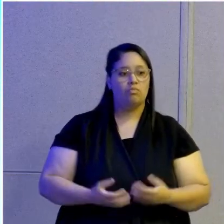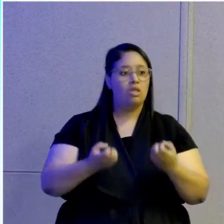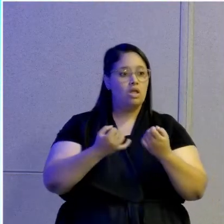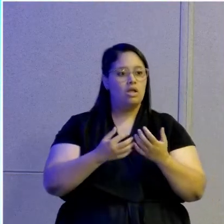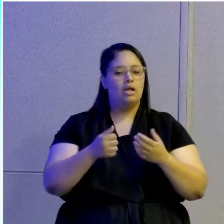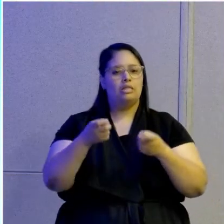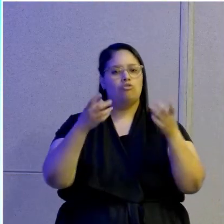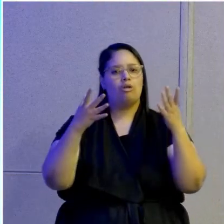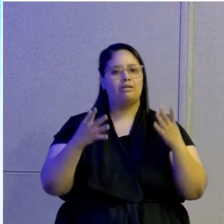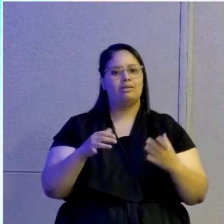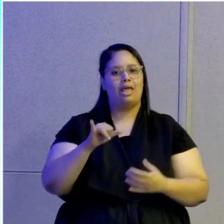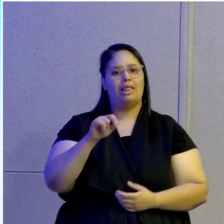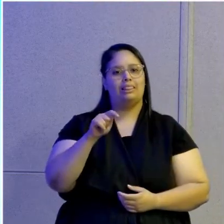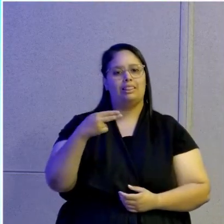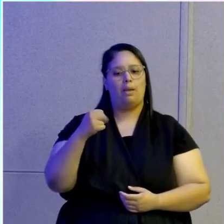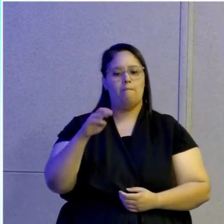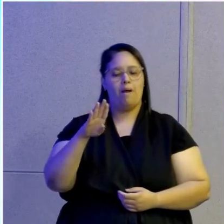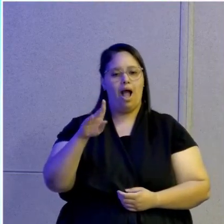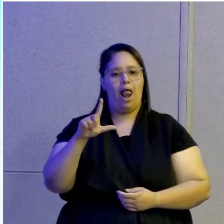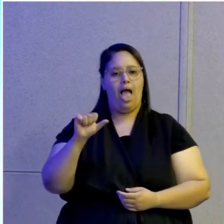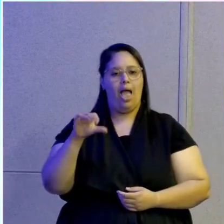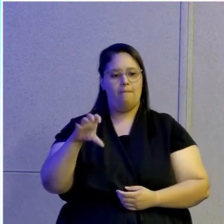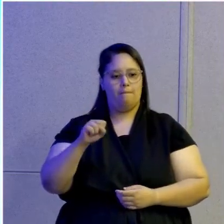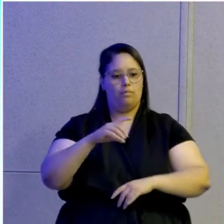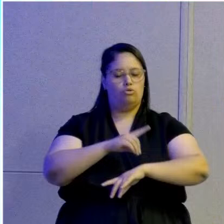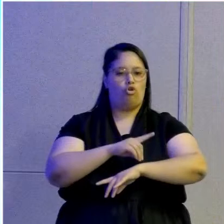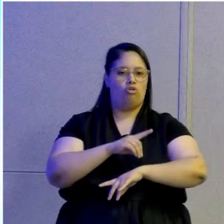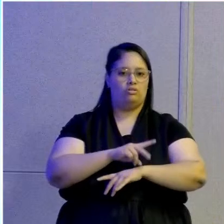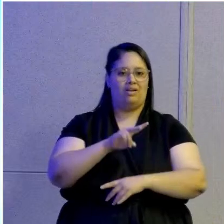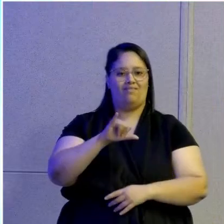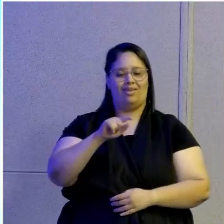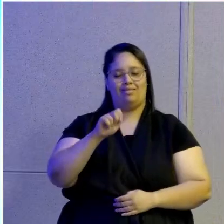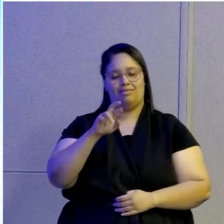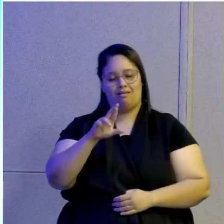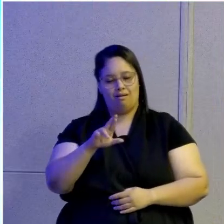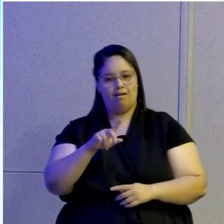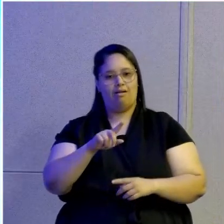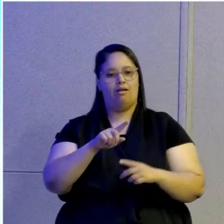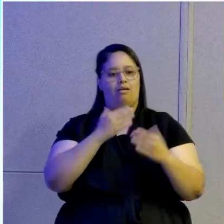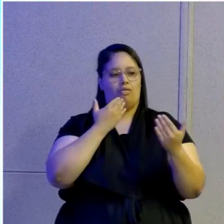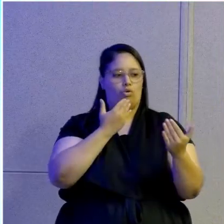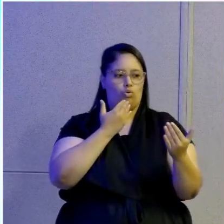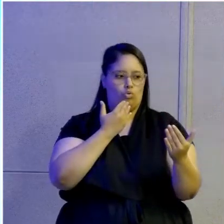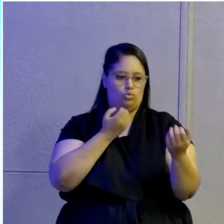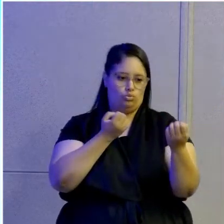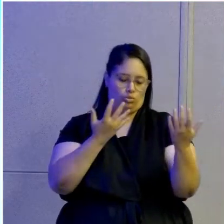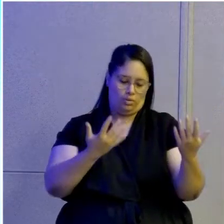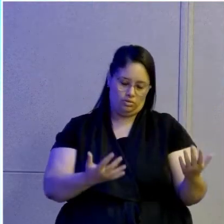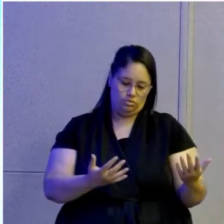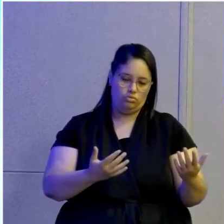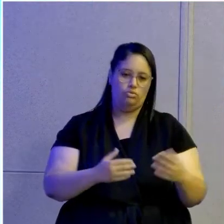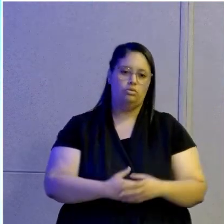of Itemba Labs, Dr. Victor Chivase, thank you very much.